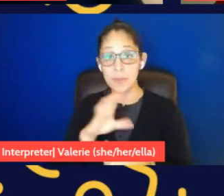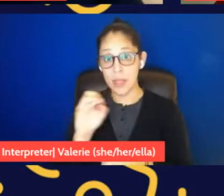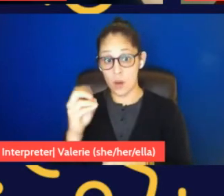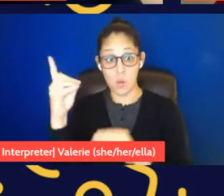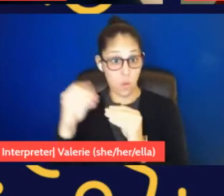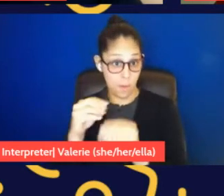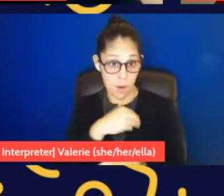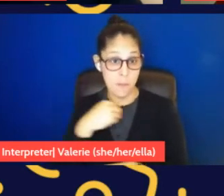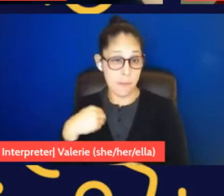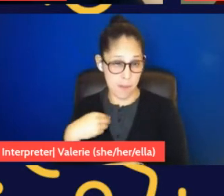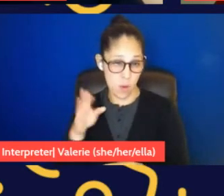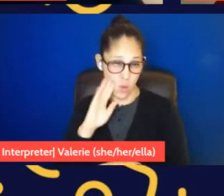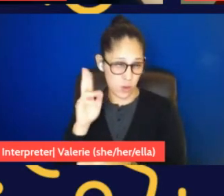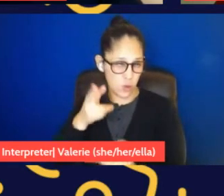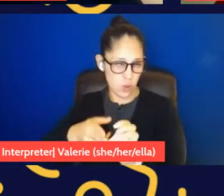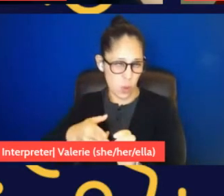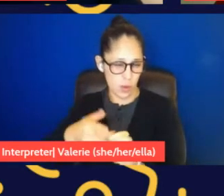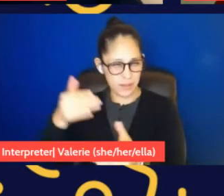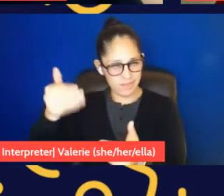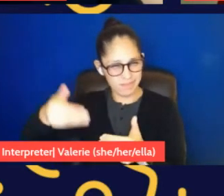some point in the conversation.